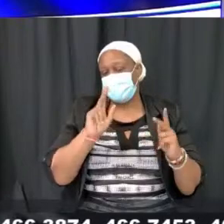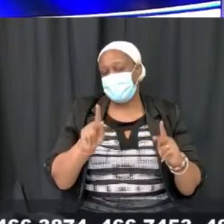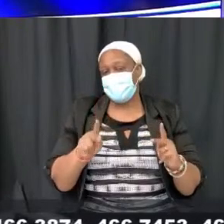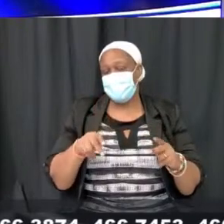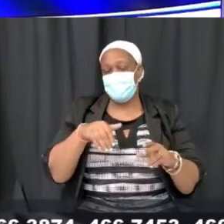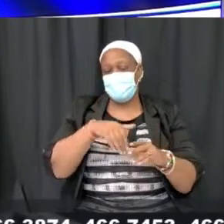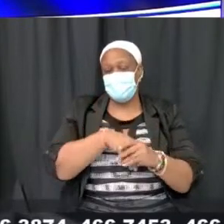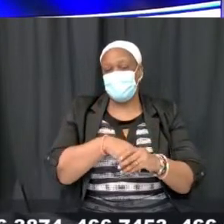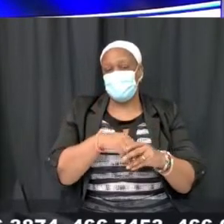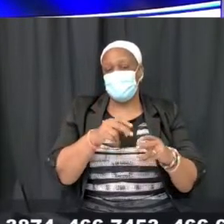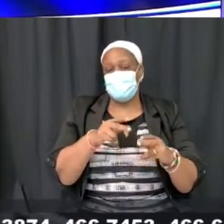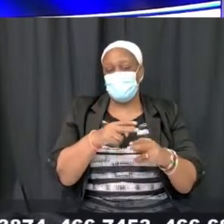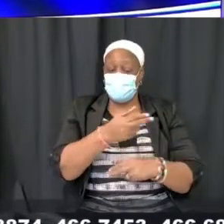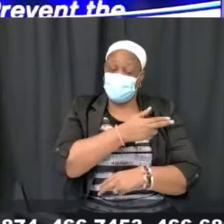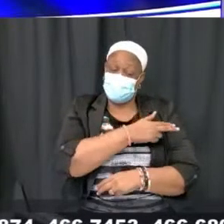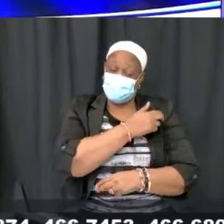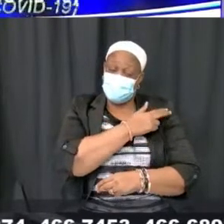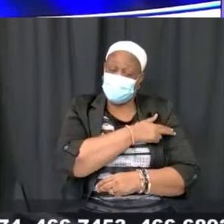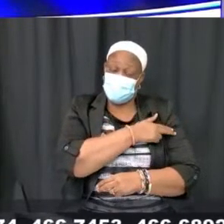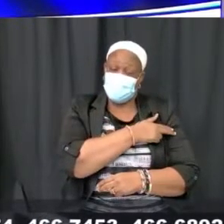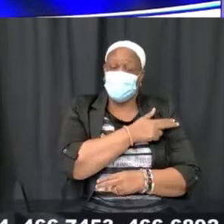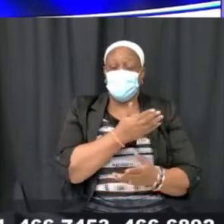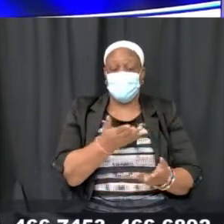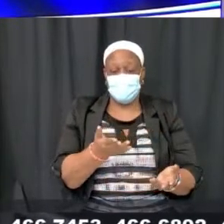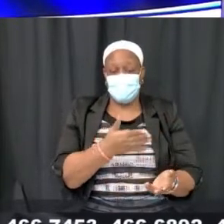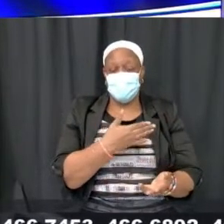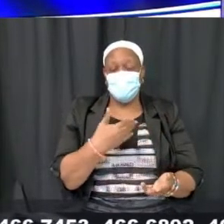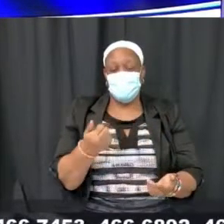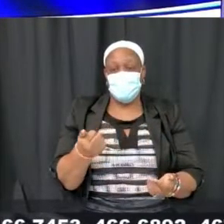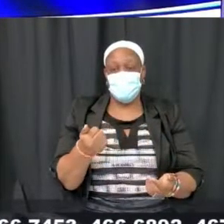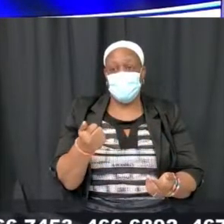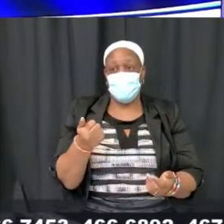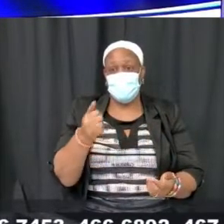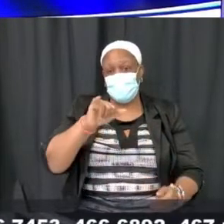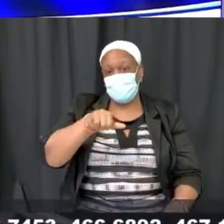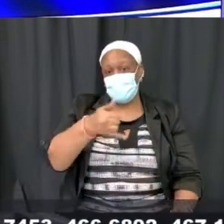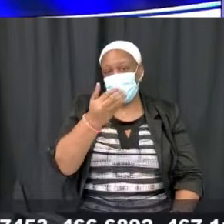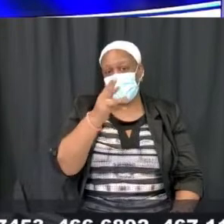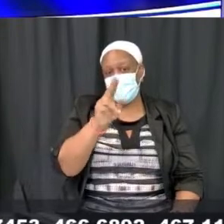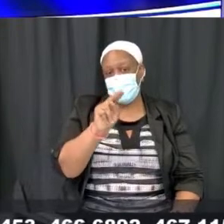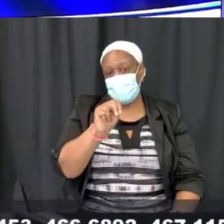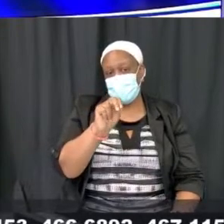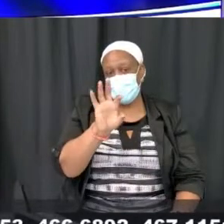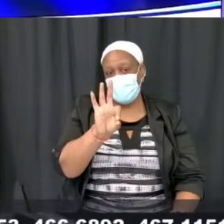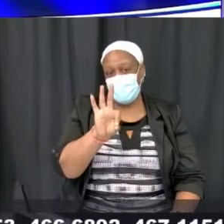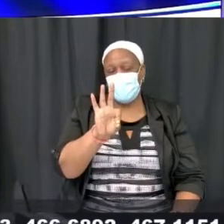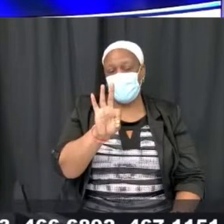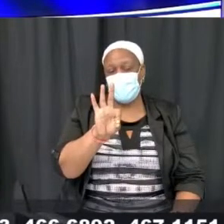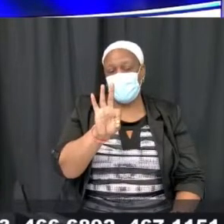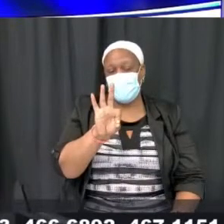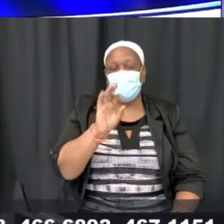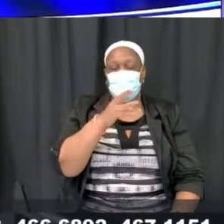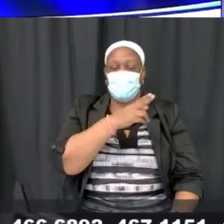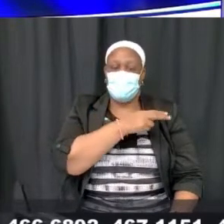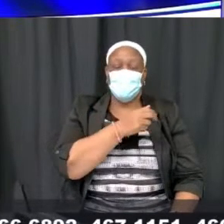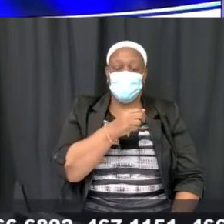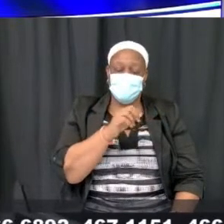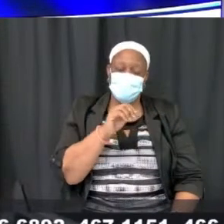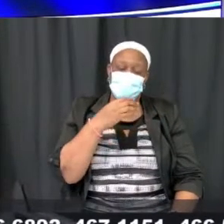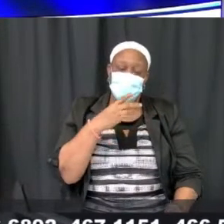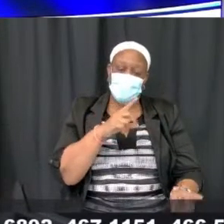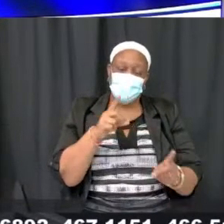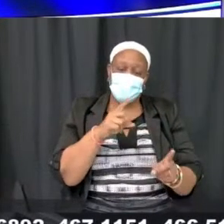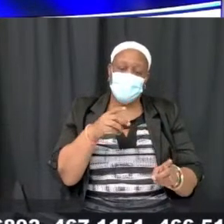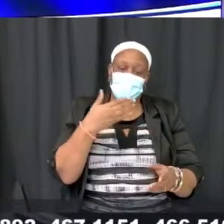individuals admitted to the COVID ward at the JNF General Hospital. They